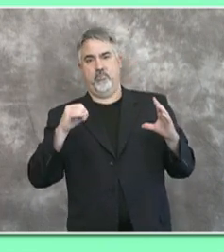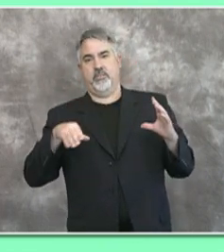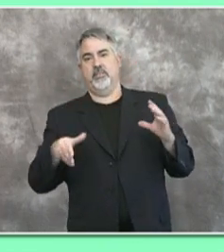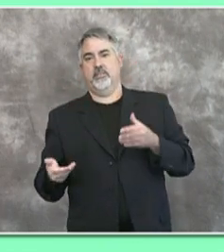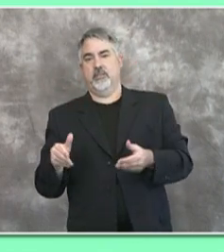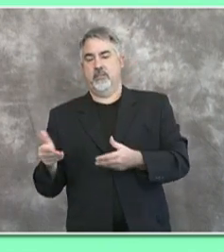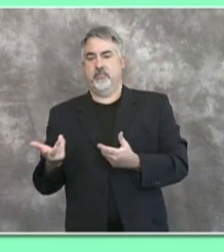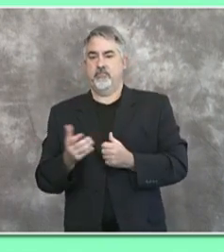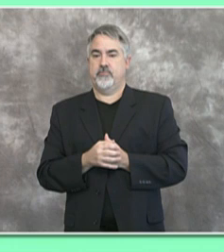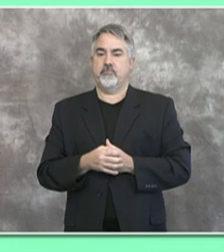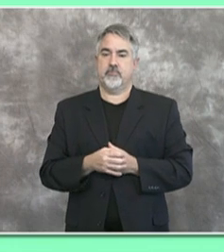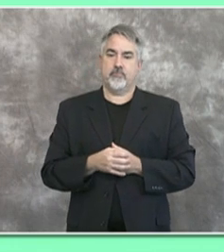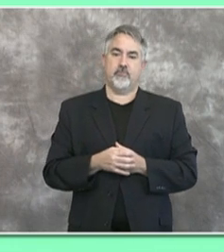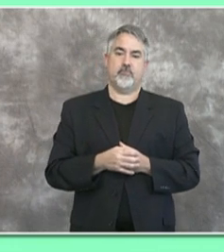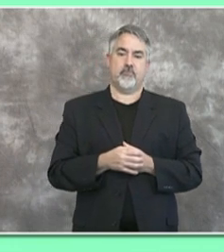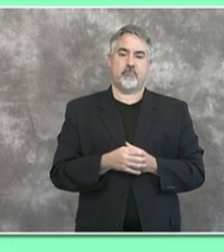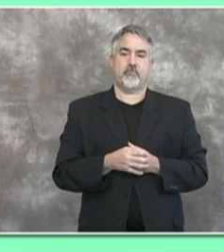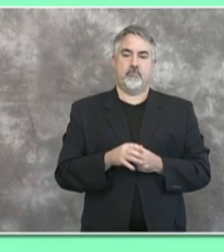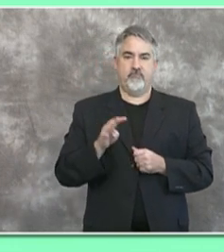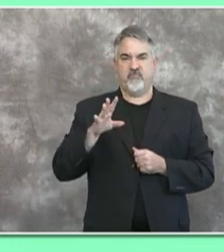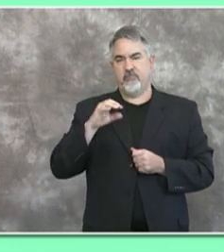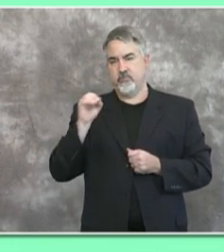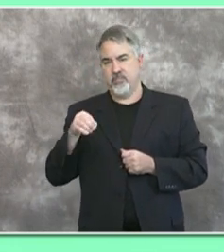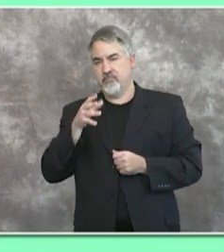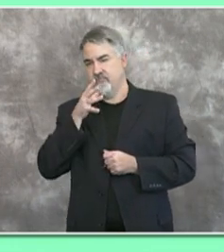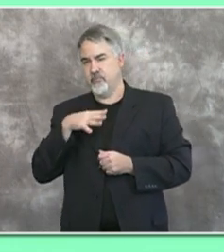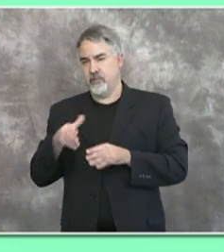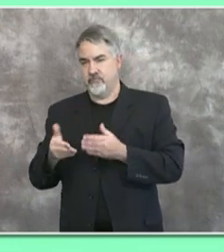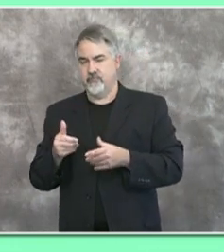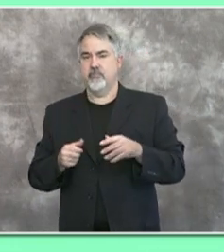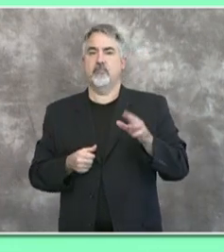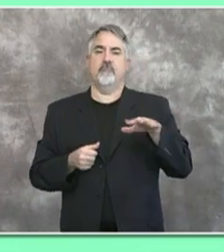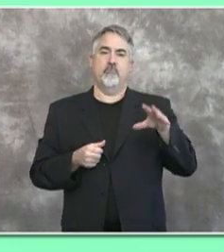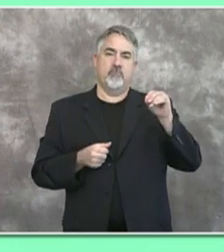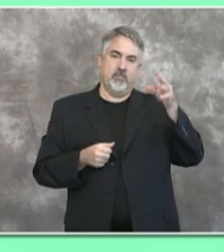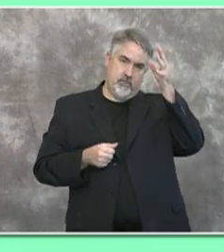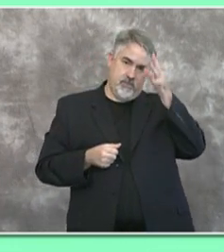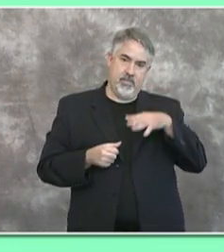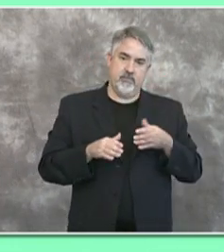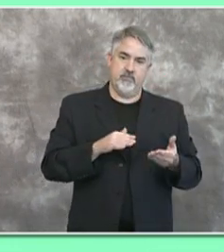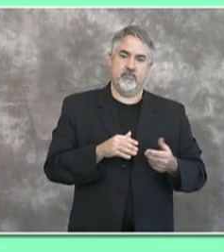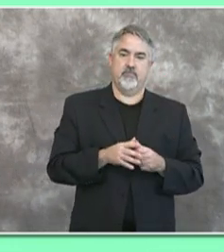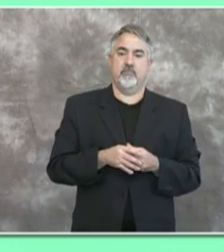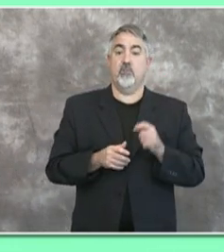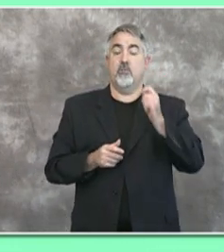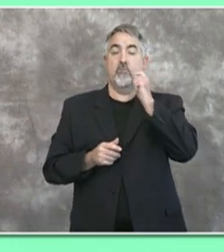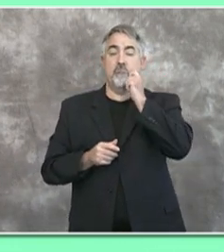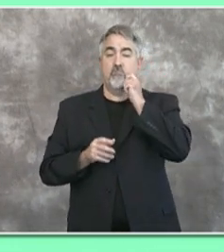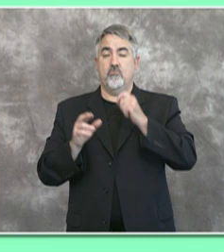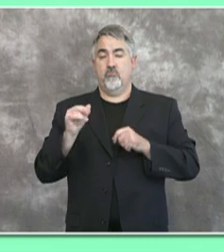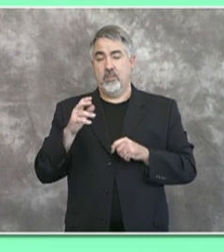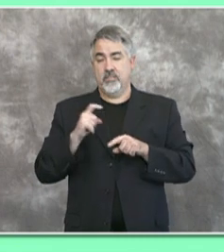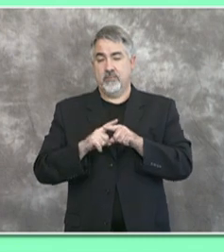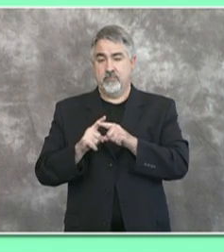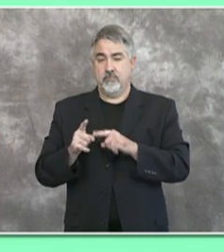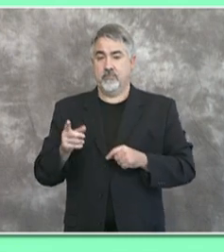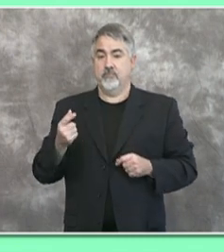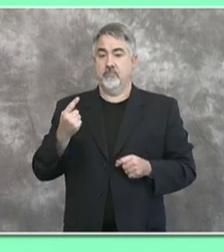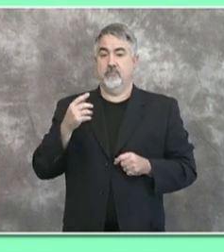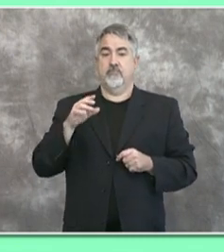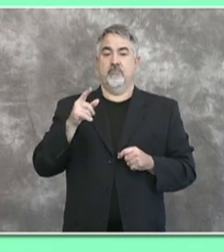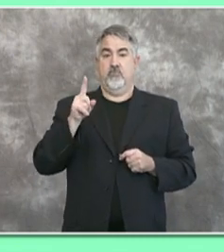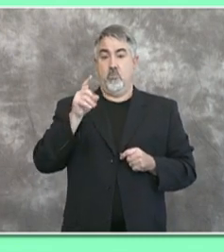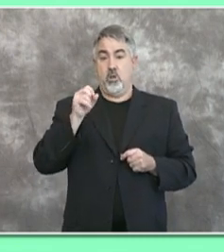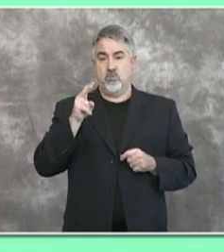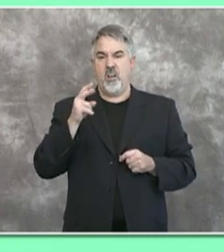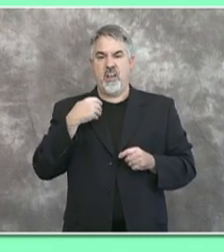45% are female, 55% are male. And regarding the race and ethnicity, of the 102 deaths, we have data